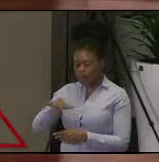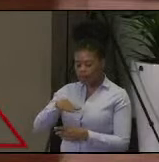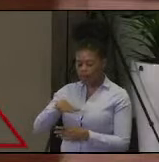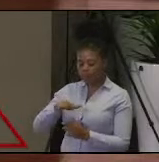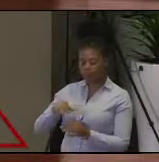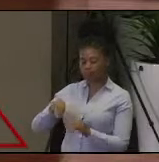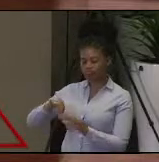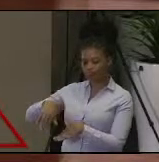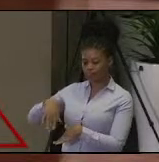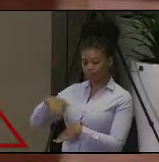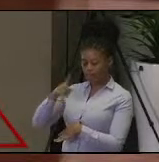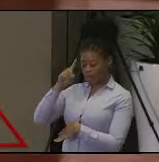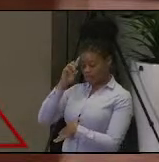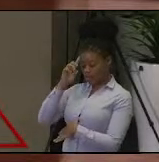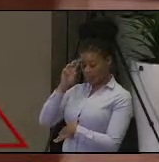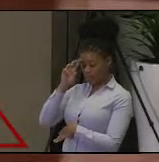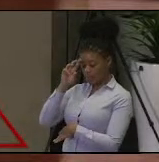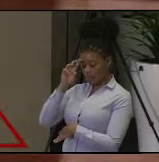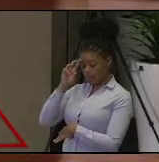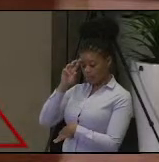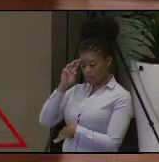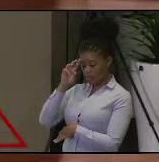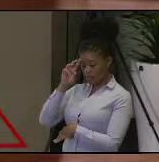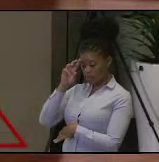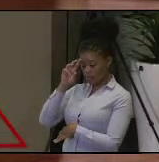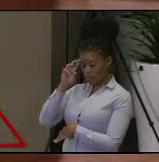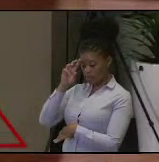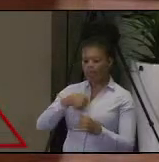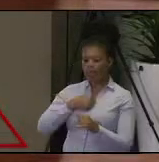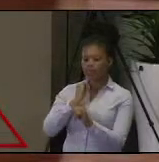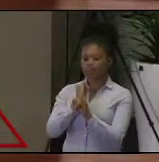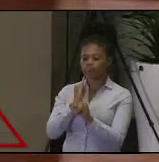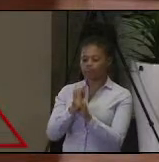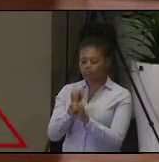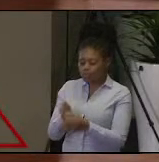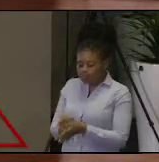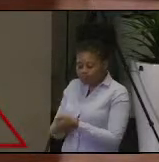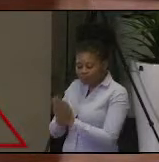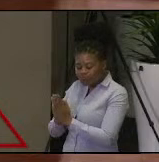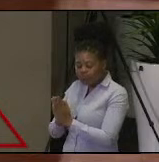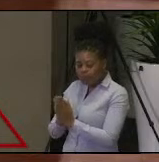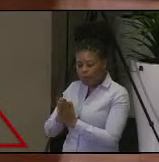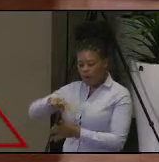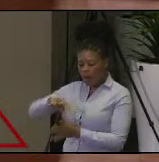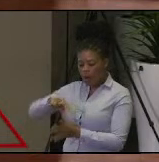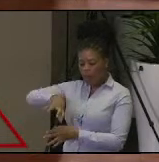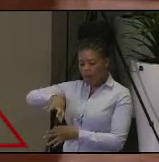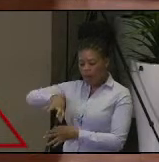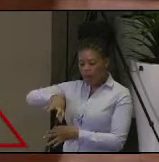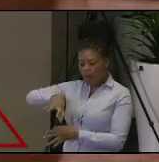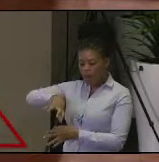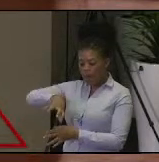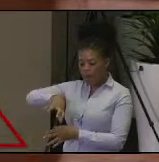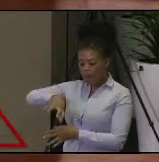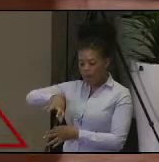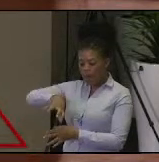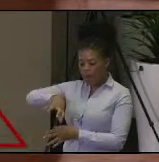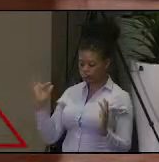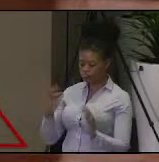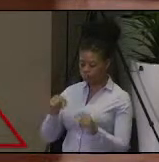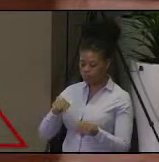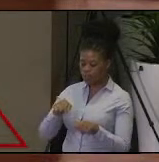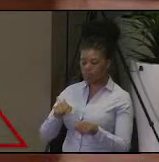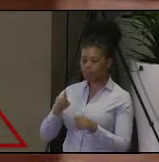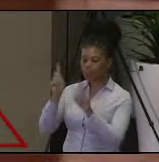Mandela University, we appreciate the fact that our institution was requested by the provincial government to host this